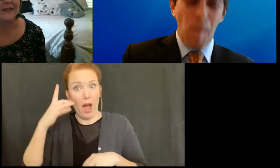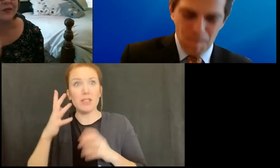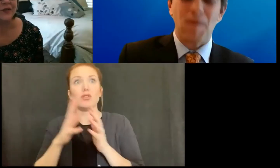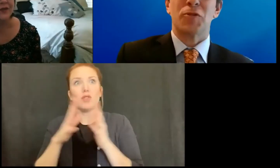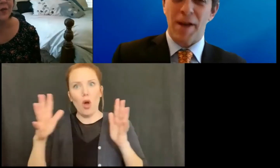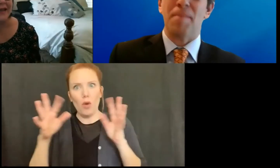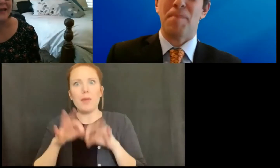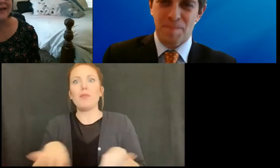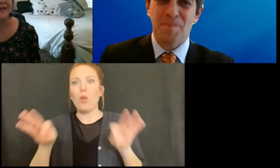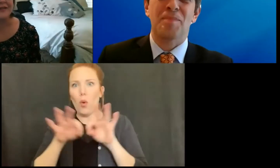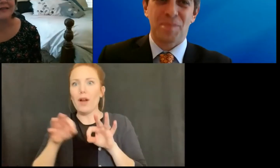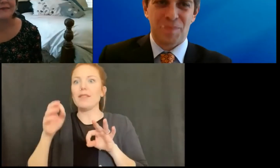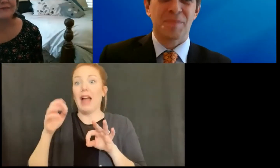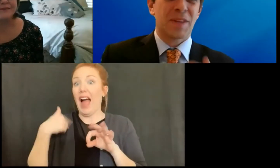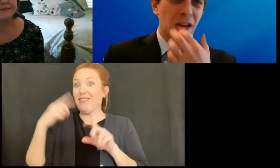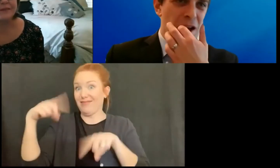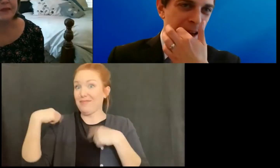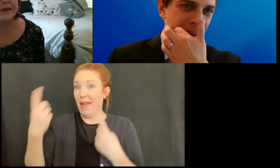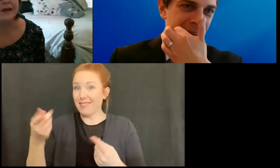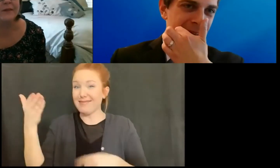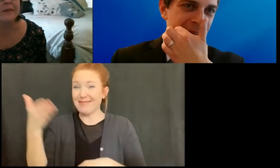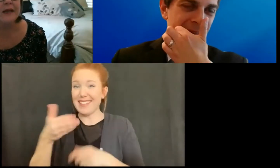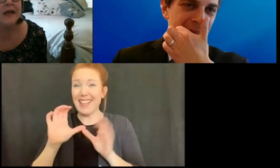the classroom for 28 years. And